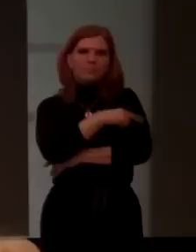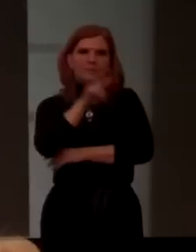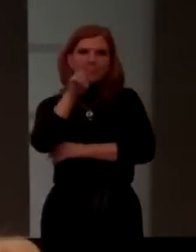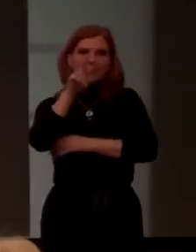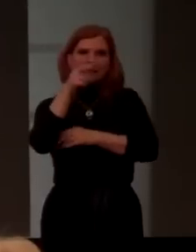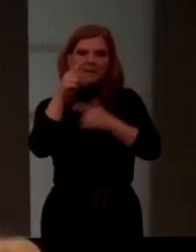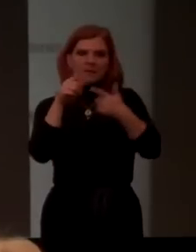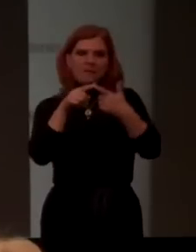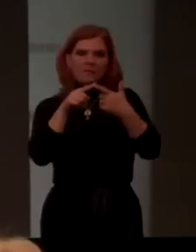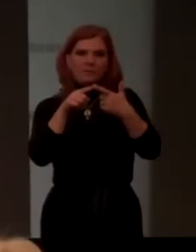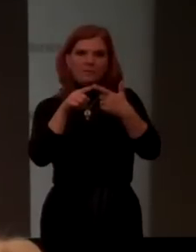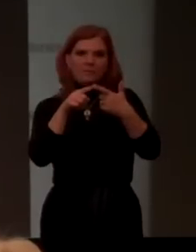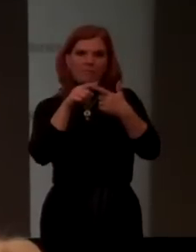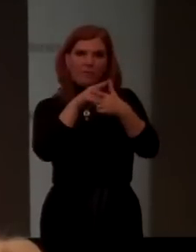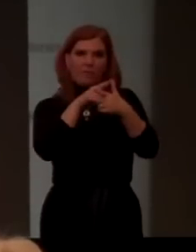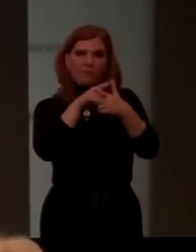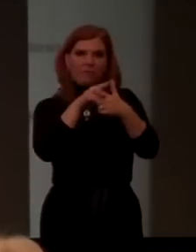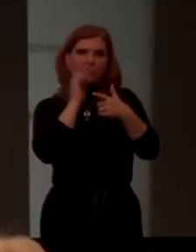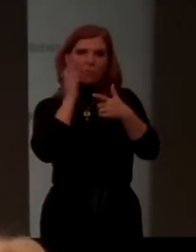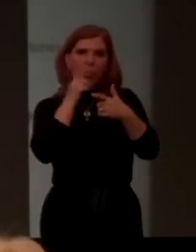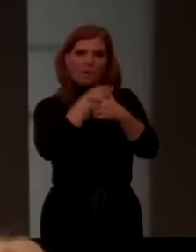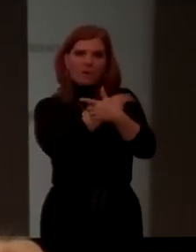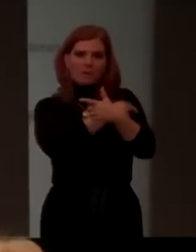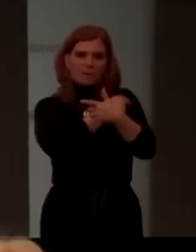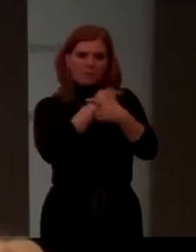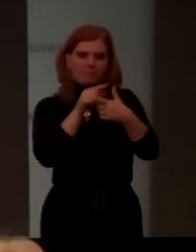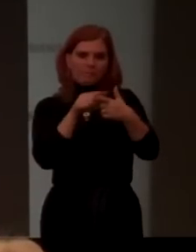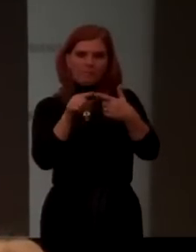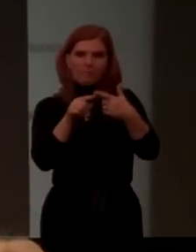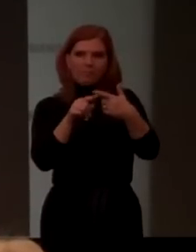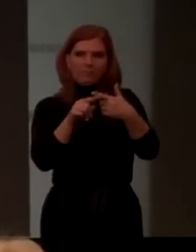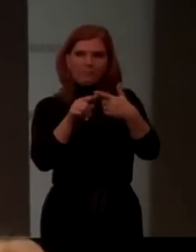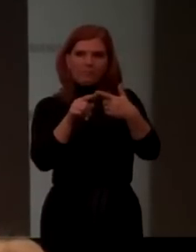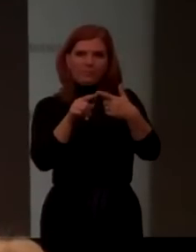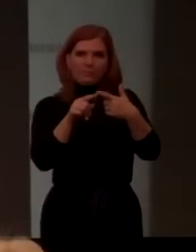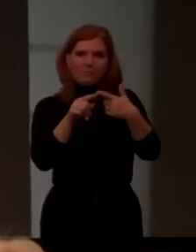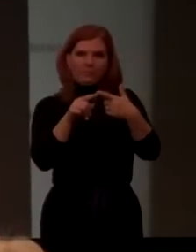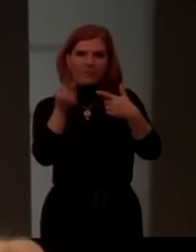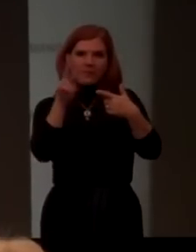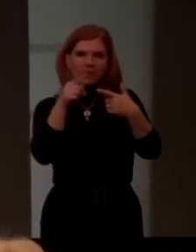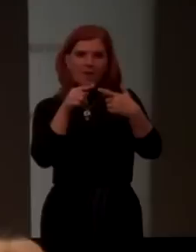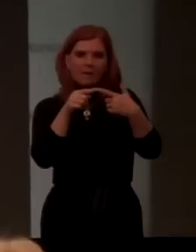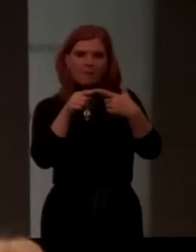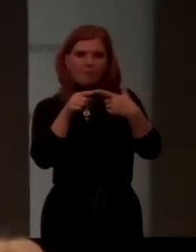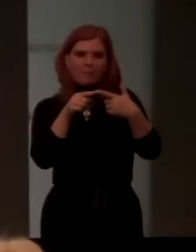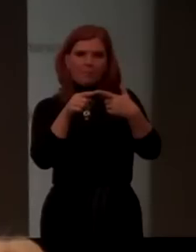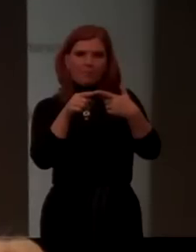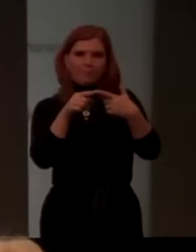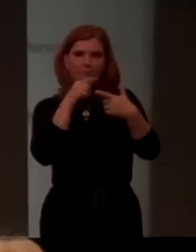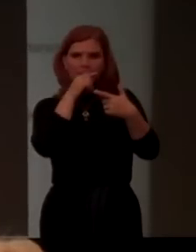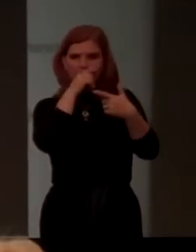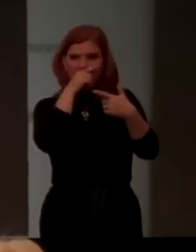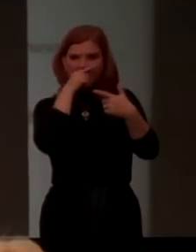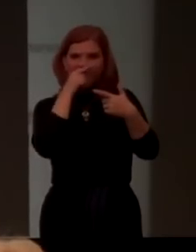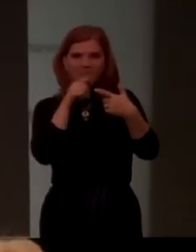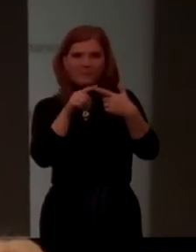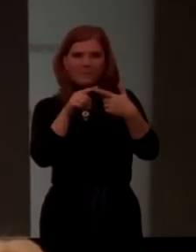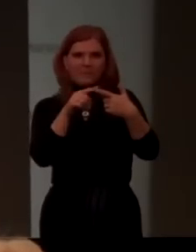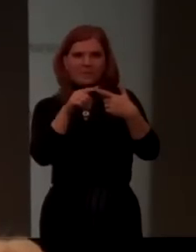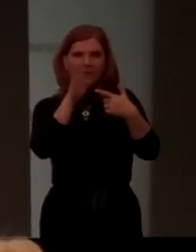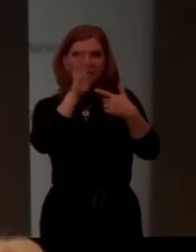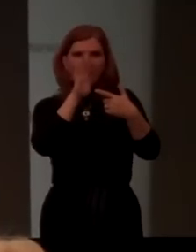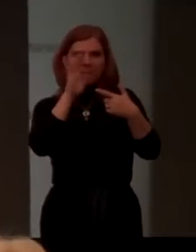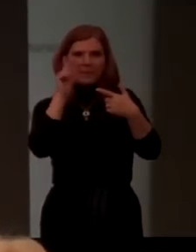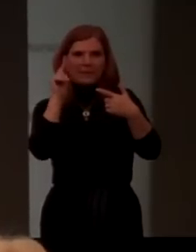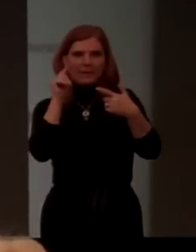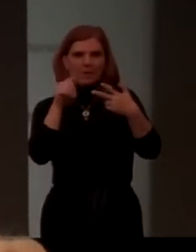Second one, and I'm giving them, I'm listing this as Wheeling, although I don't know if their corporate headquarters are here or not, but they have a branch here.